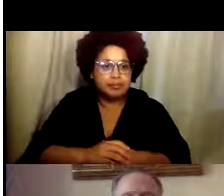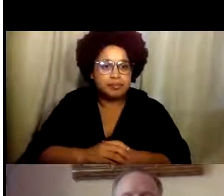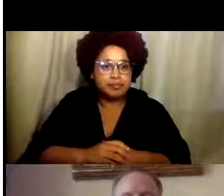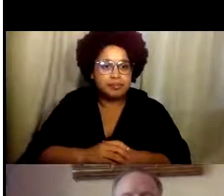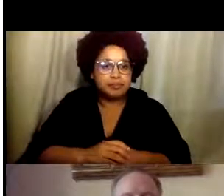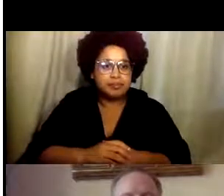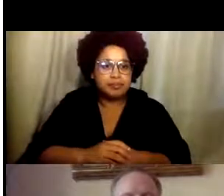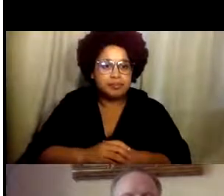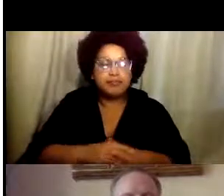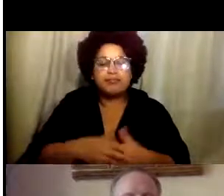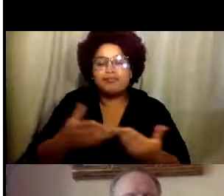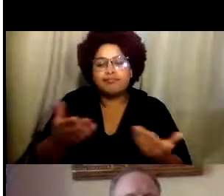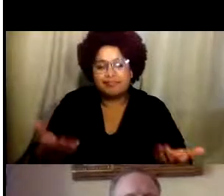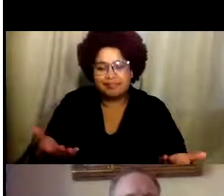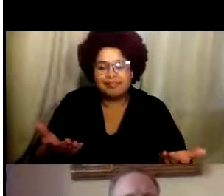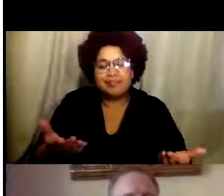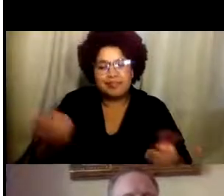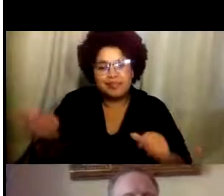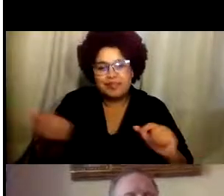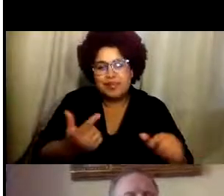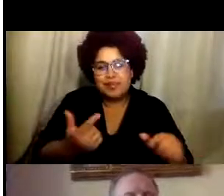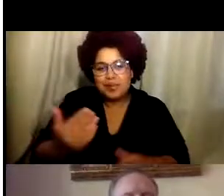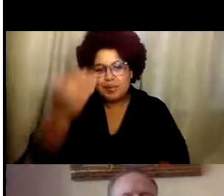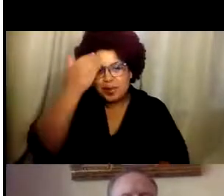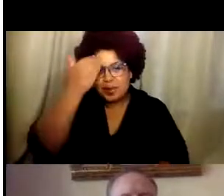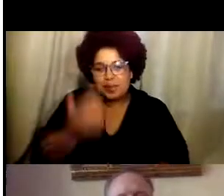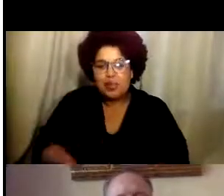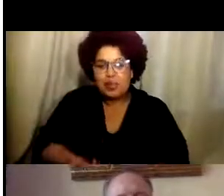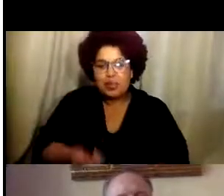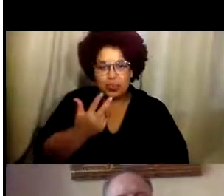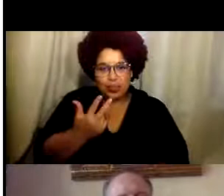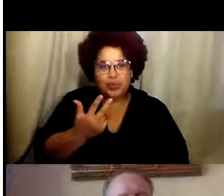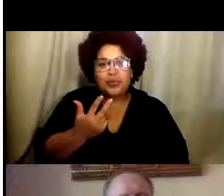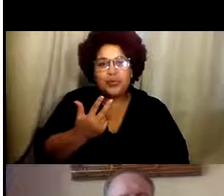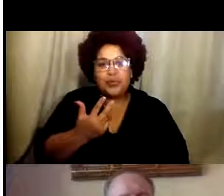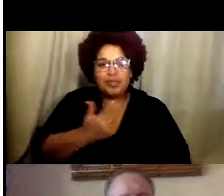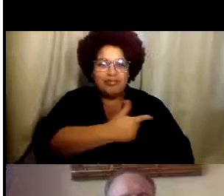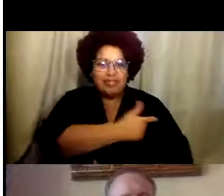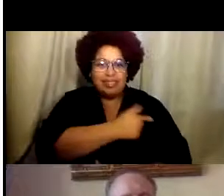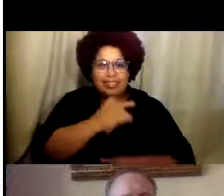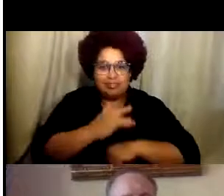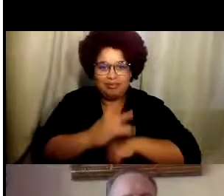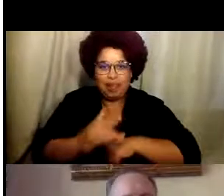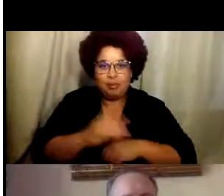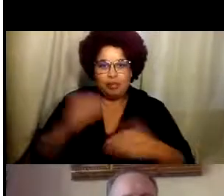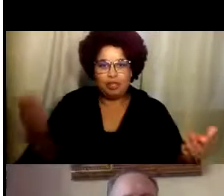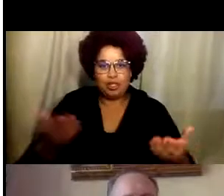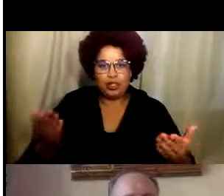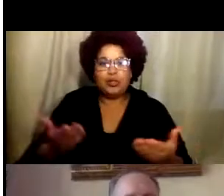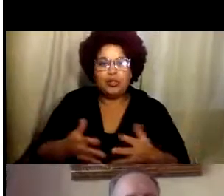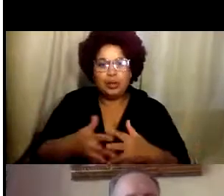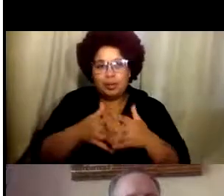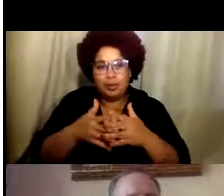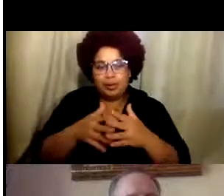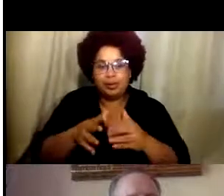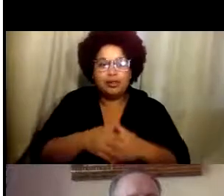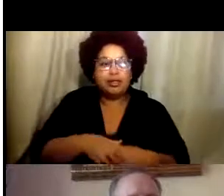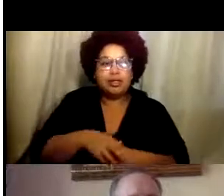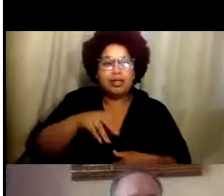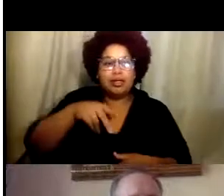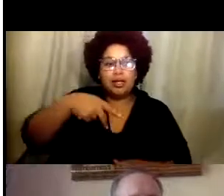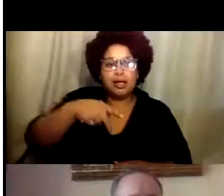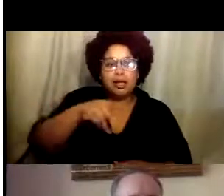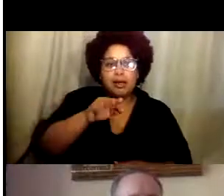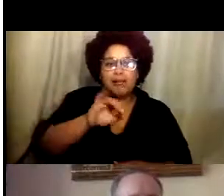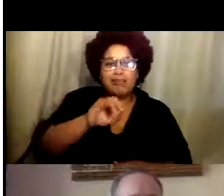So as you're all probably aware, there are 3 vaccines available in the United States. Pfizer, which